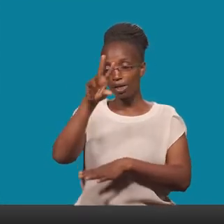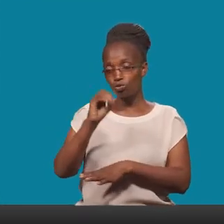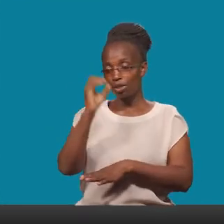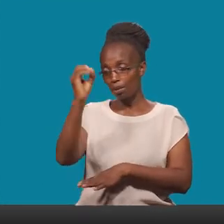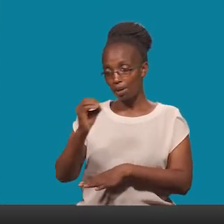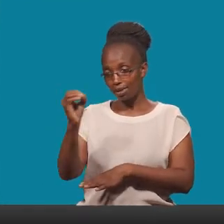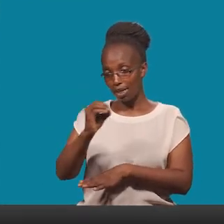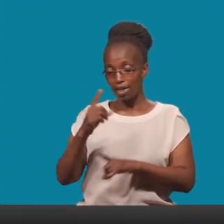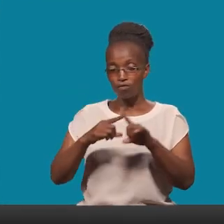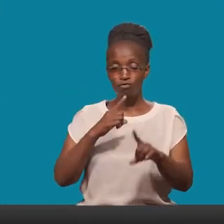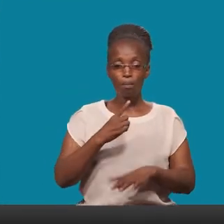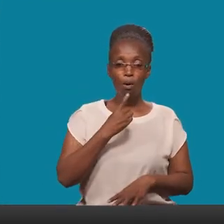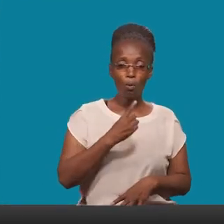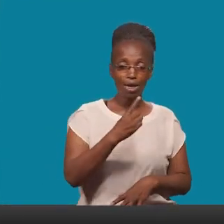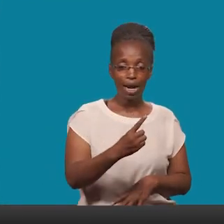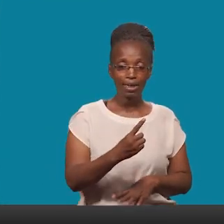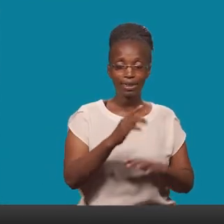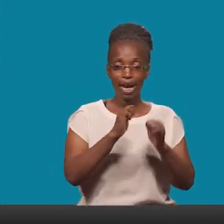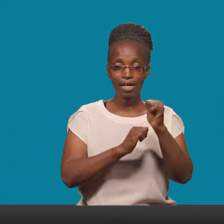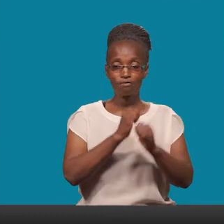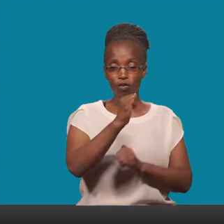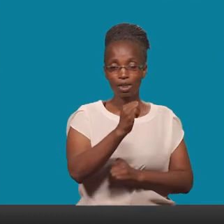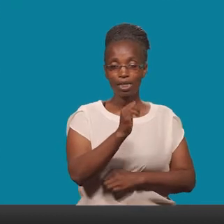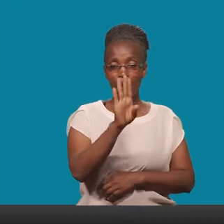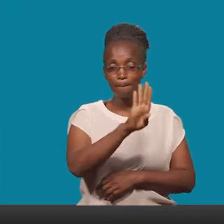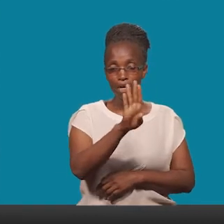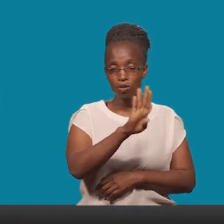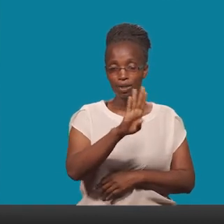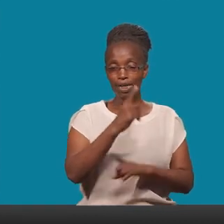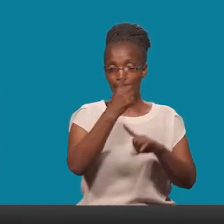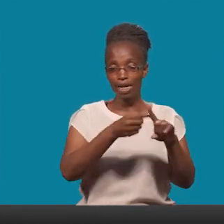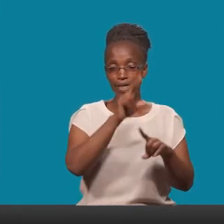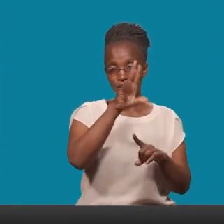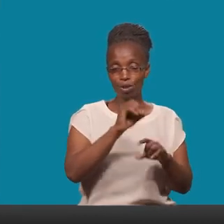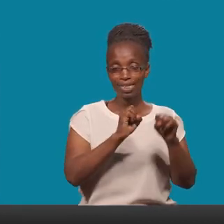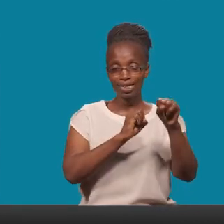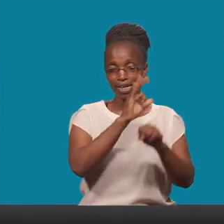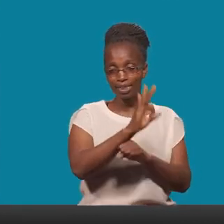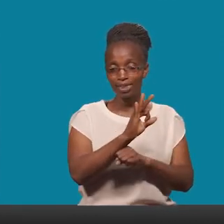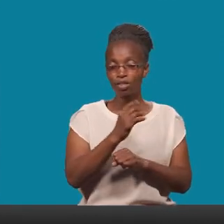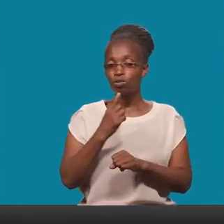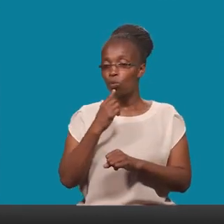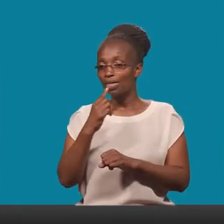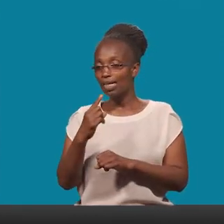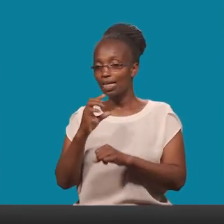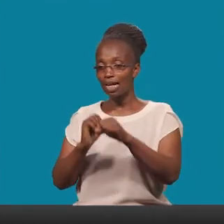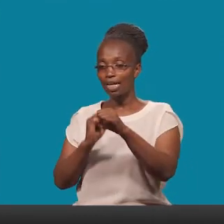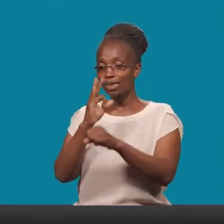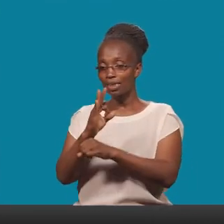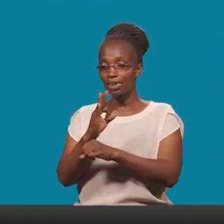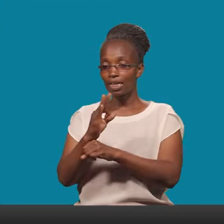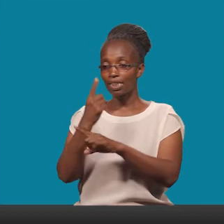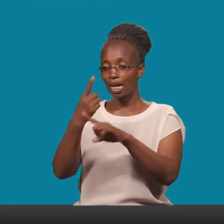rose by 20%, from Kenya shillings 114 billion in 2013